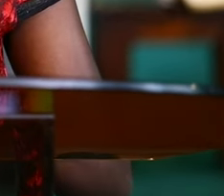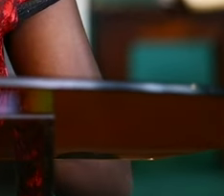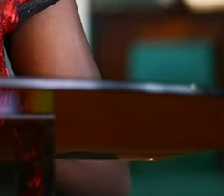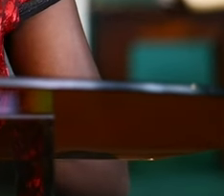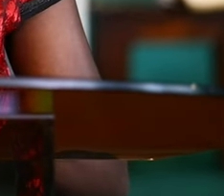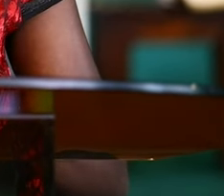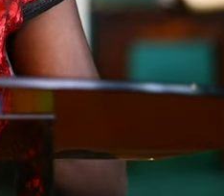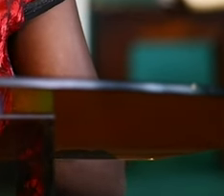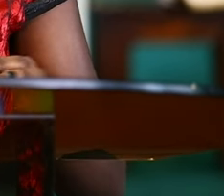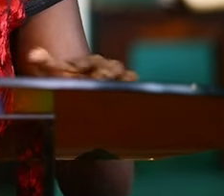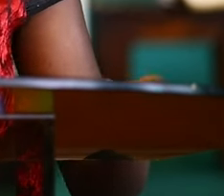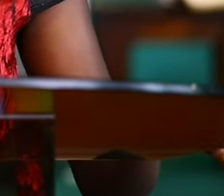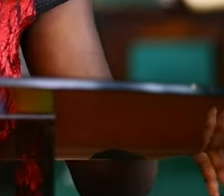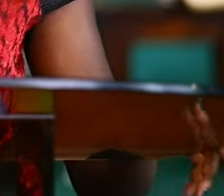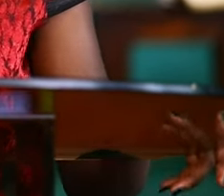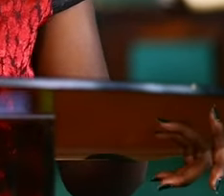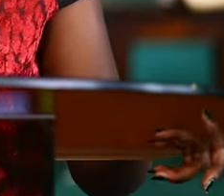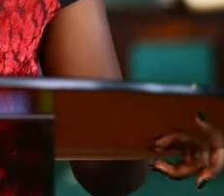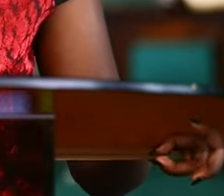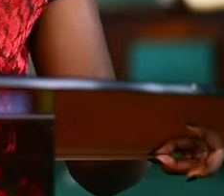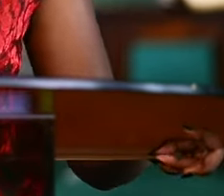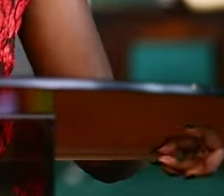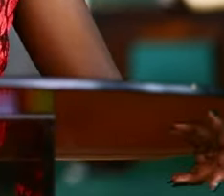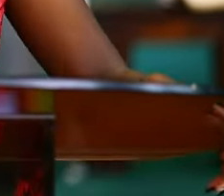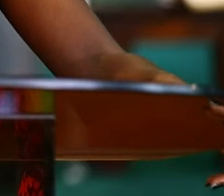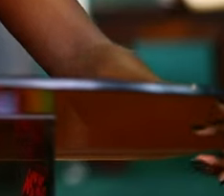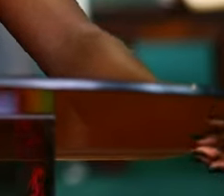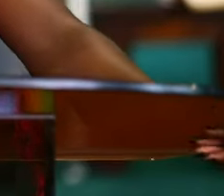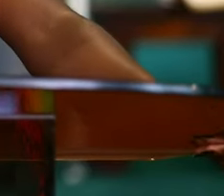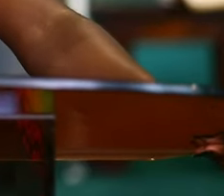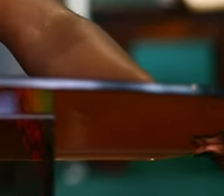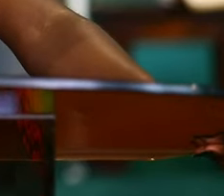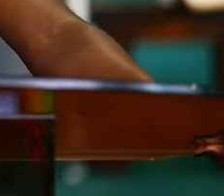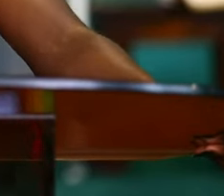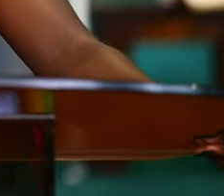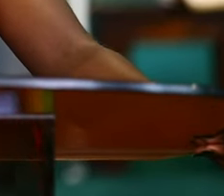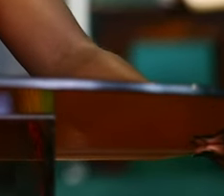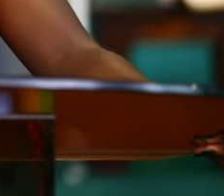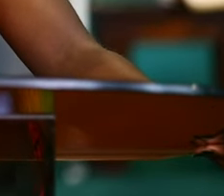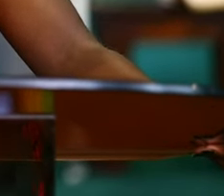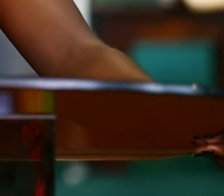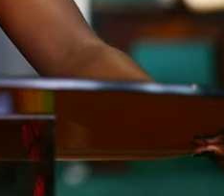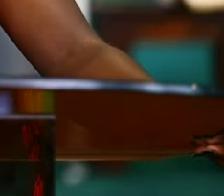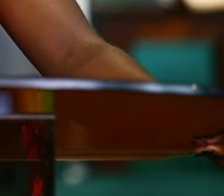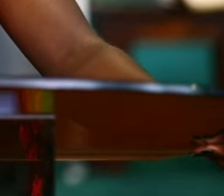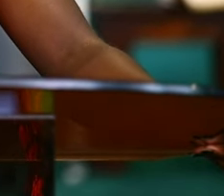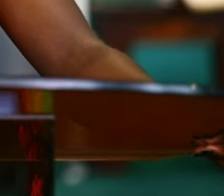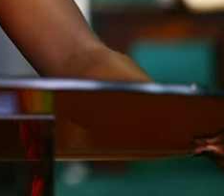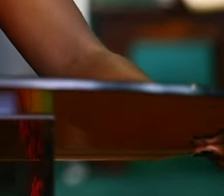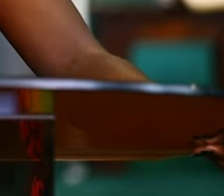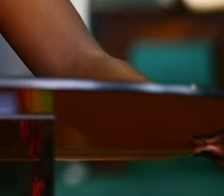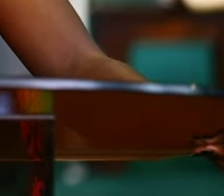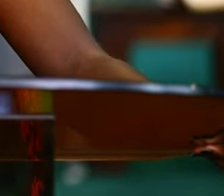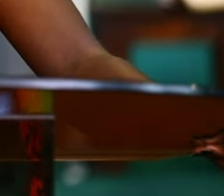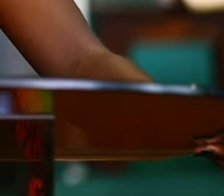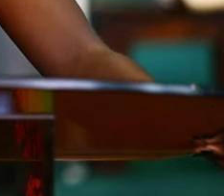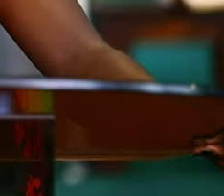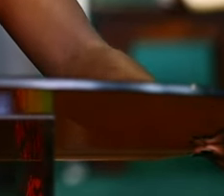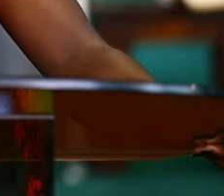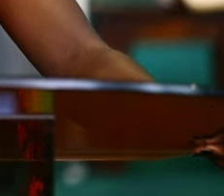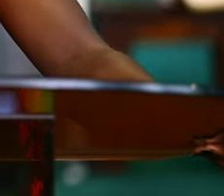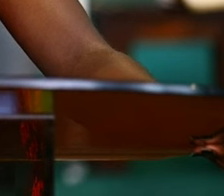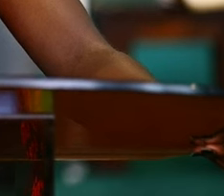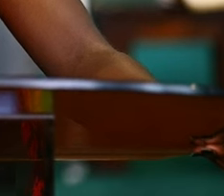the sermons better. One listener gave Da Costa a new shirt. She had been listening to him speak as